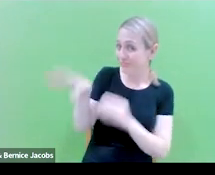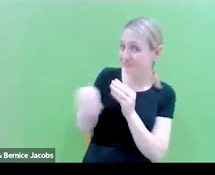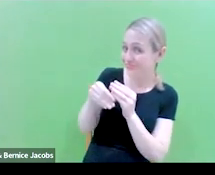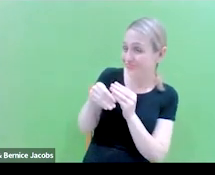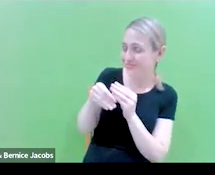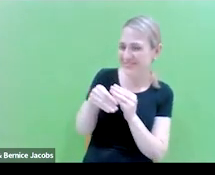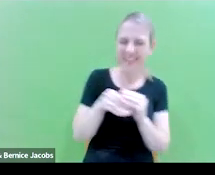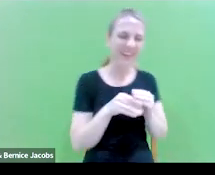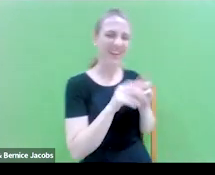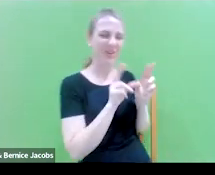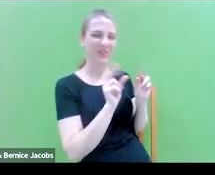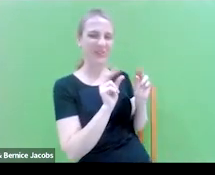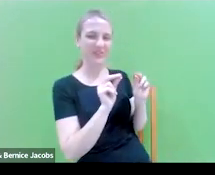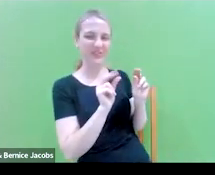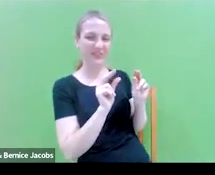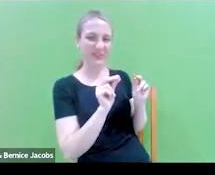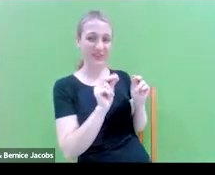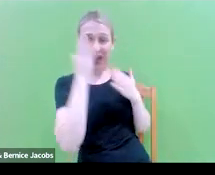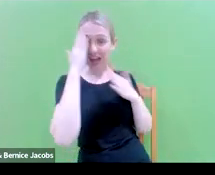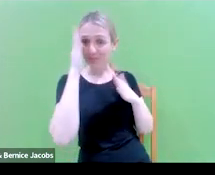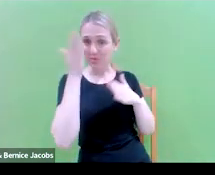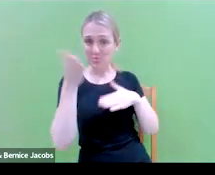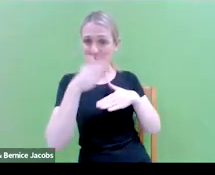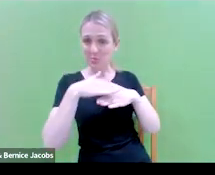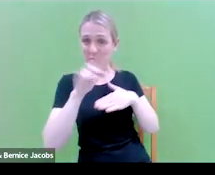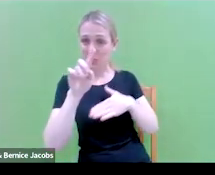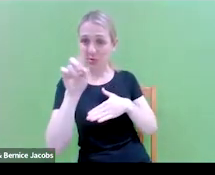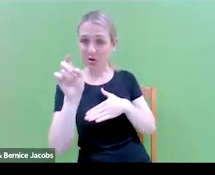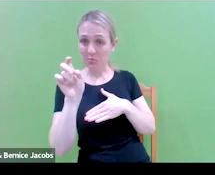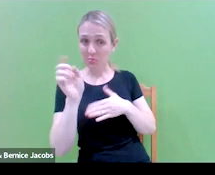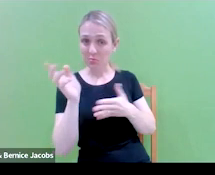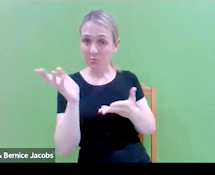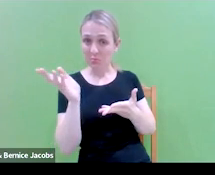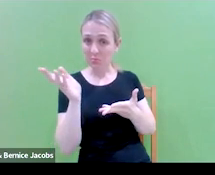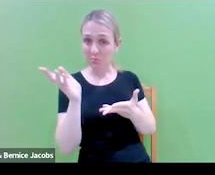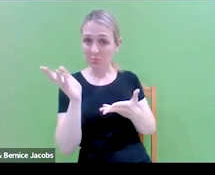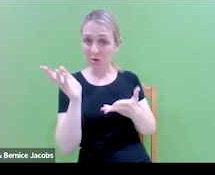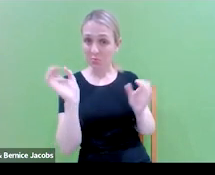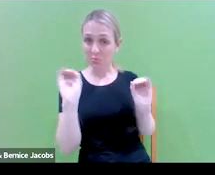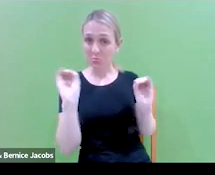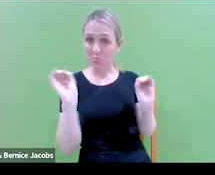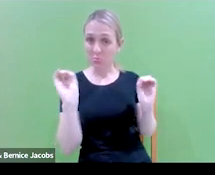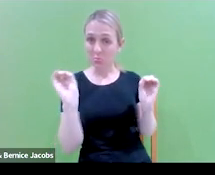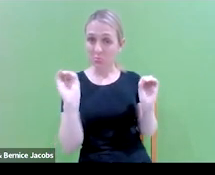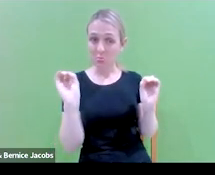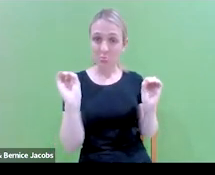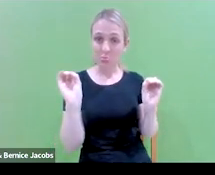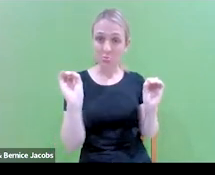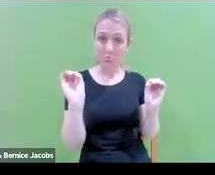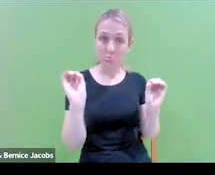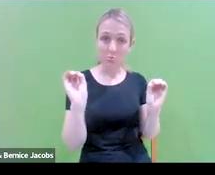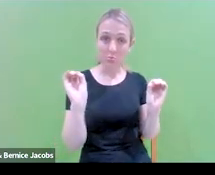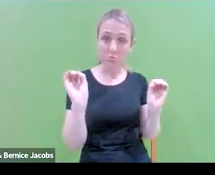No, I'm not sure if anybody's got more questions. Are there no further questions?